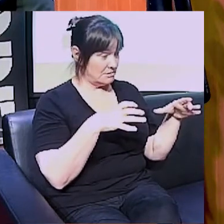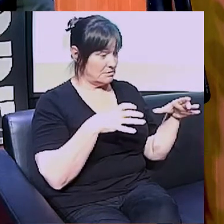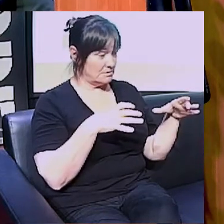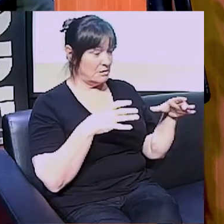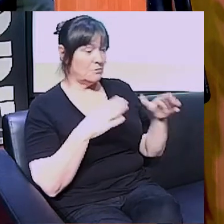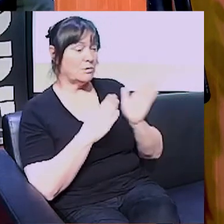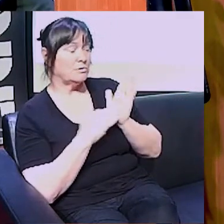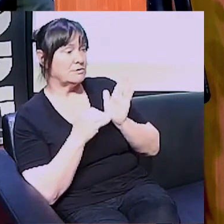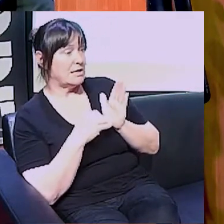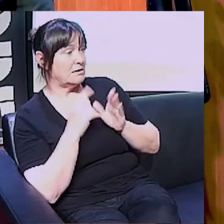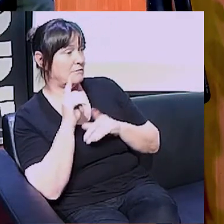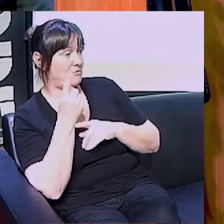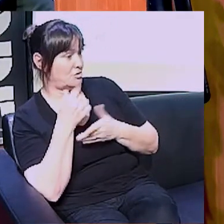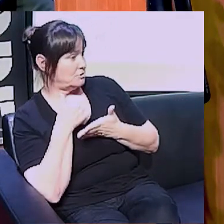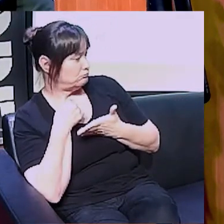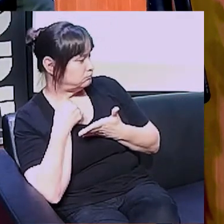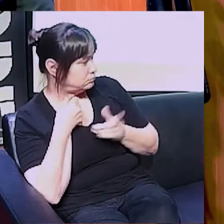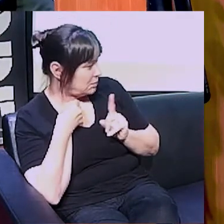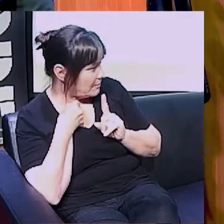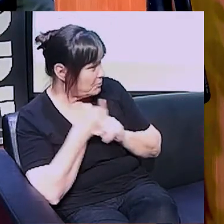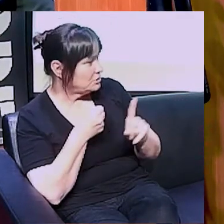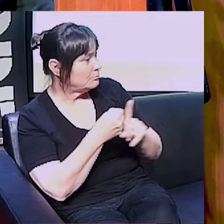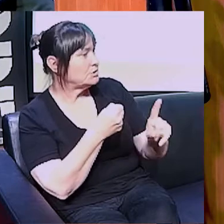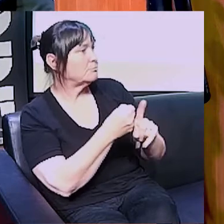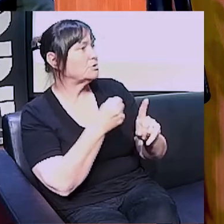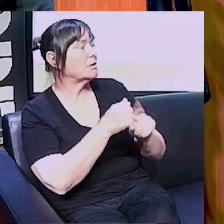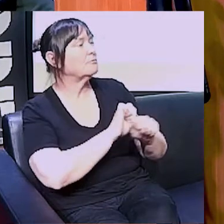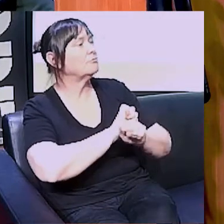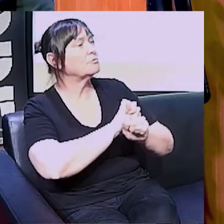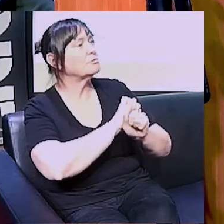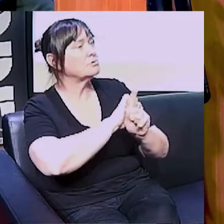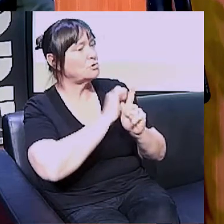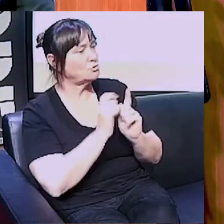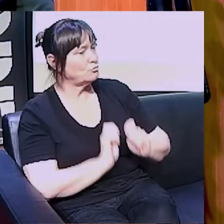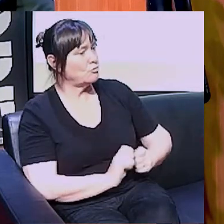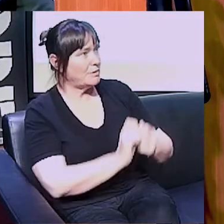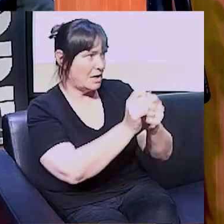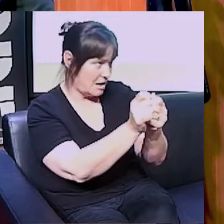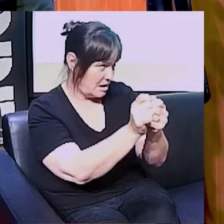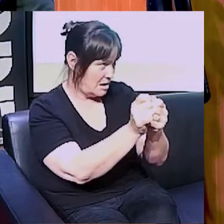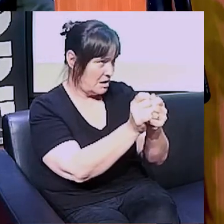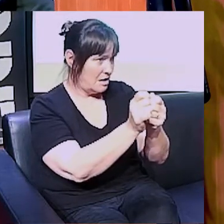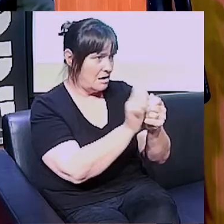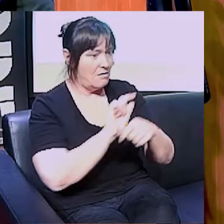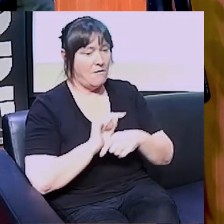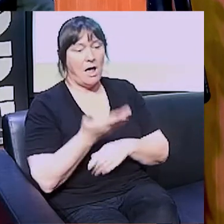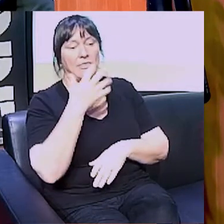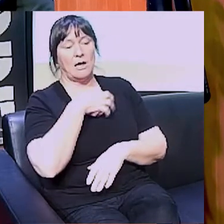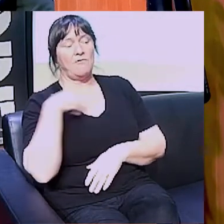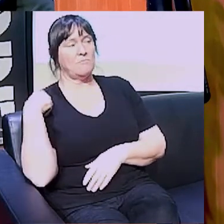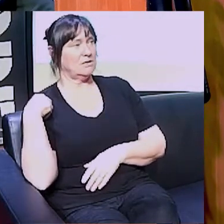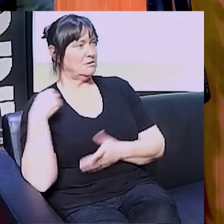room, we pushed forward and started to repair after the slash and burn of many, many years of other previous governments. That PGF